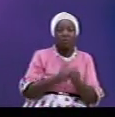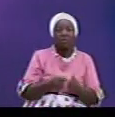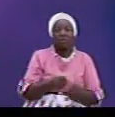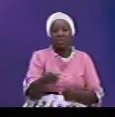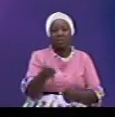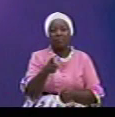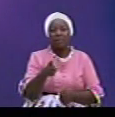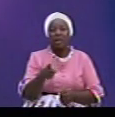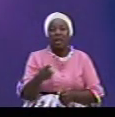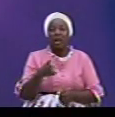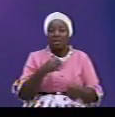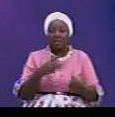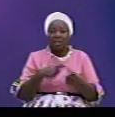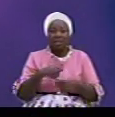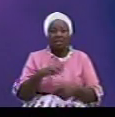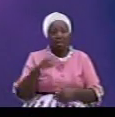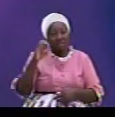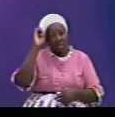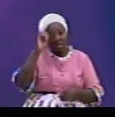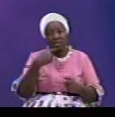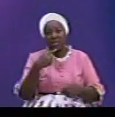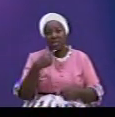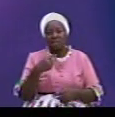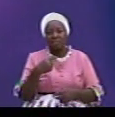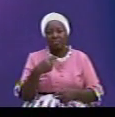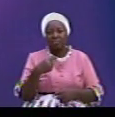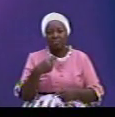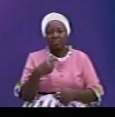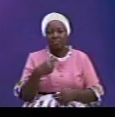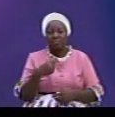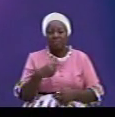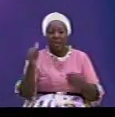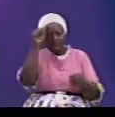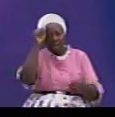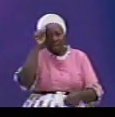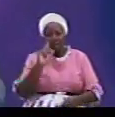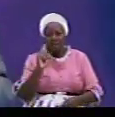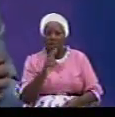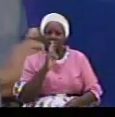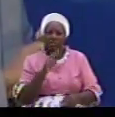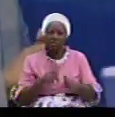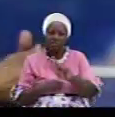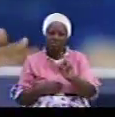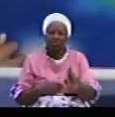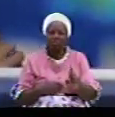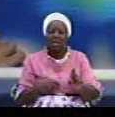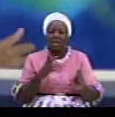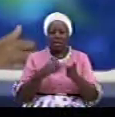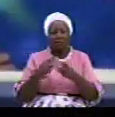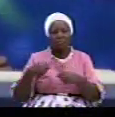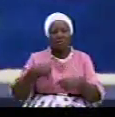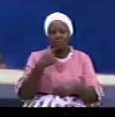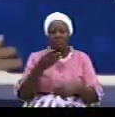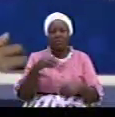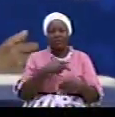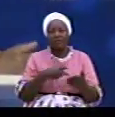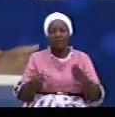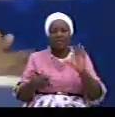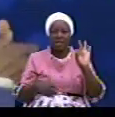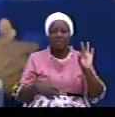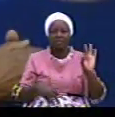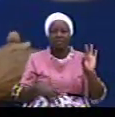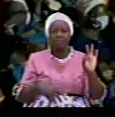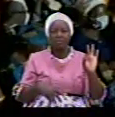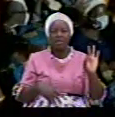And he said, Adam, where are you? And they were told, look at verse 9.